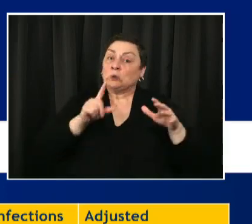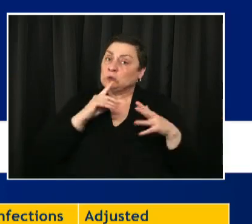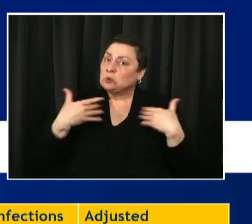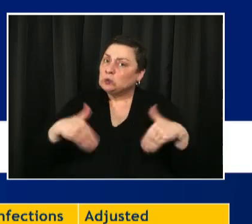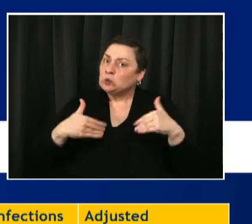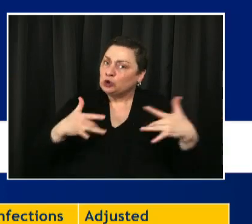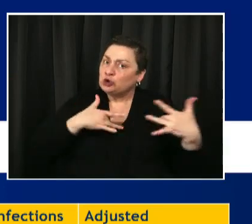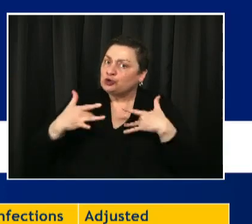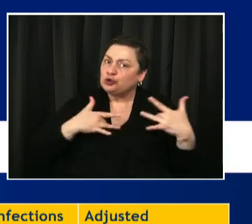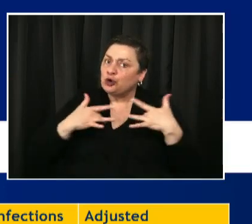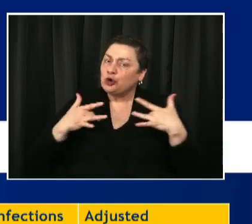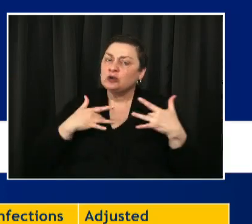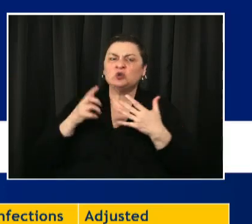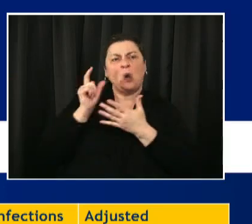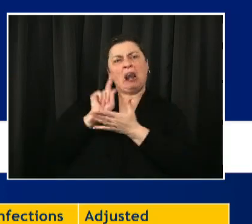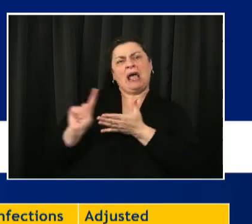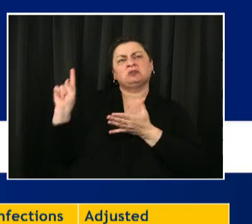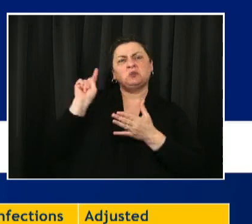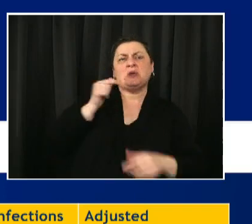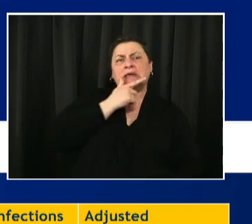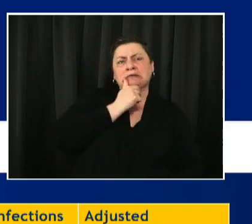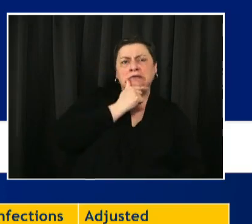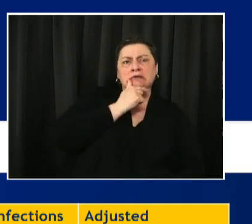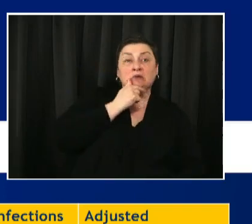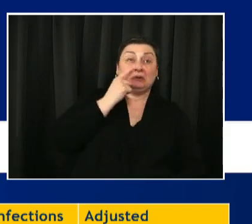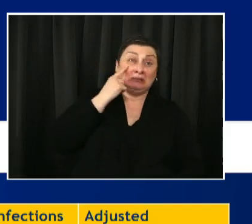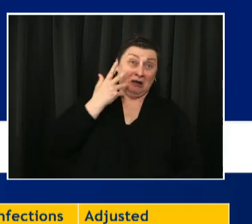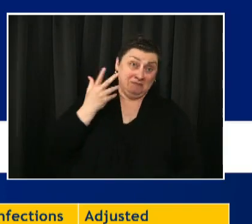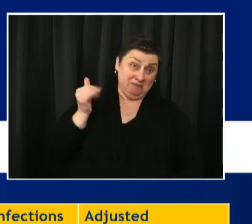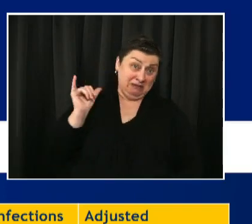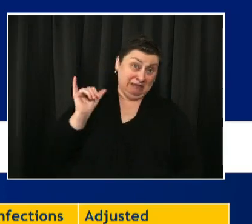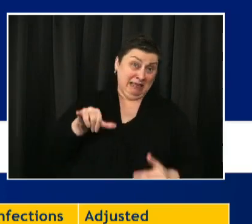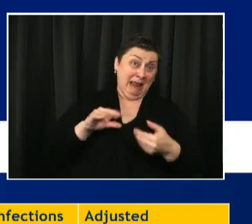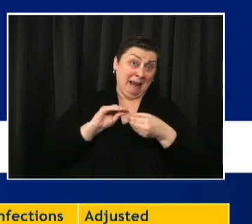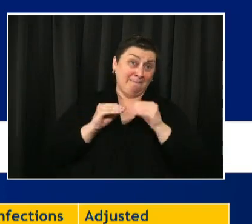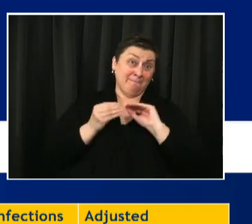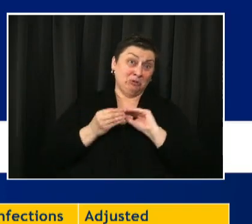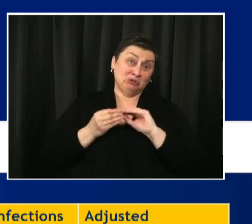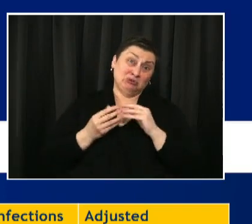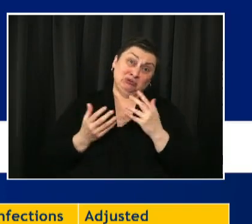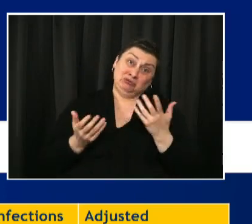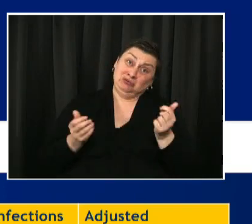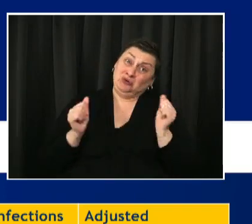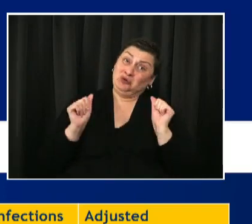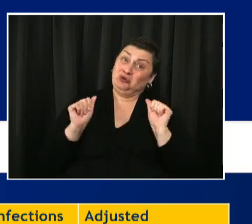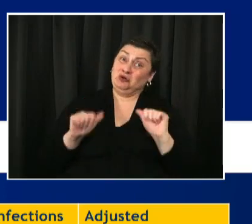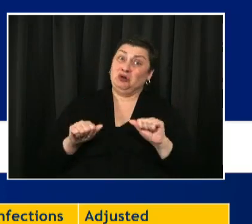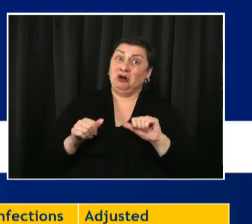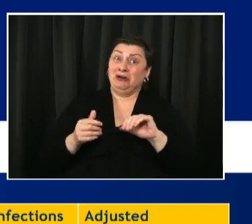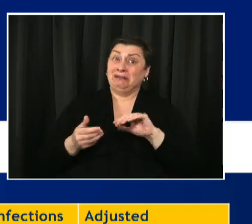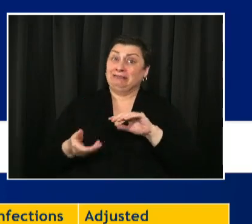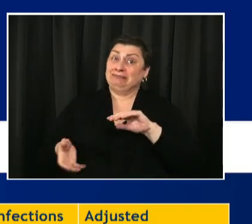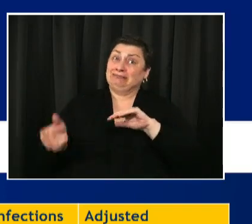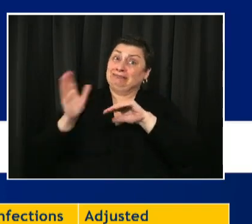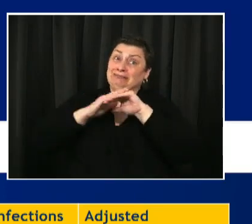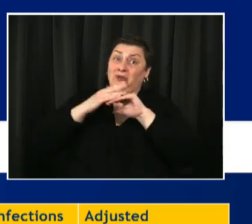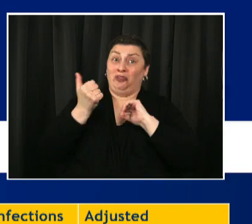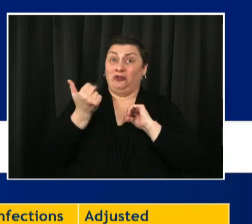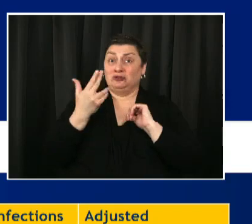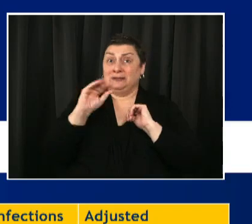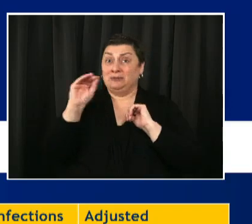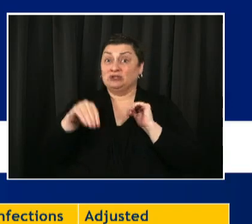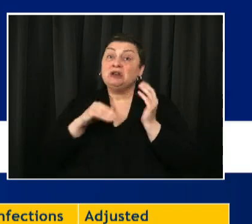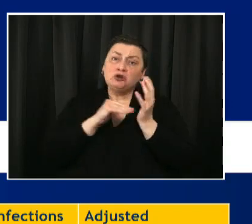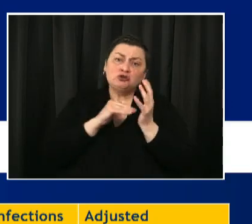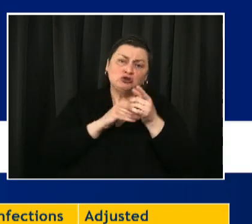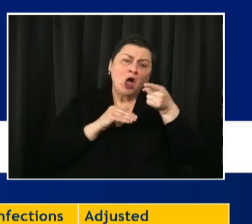by about now, that number could have risen to 13%. Dr. Herlihy's figure is around